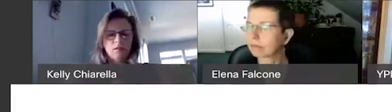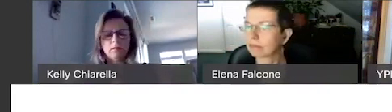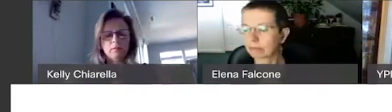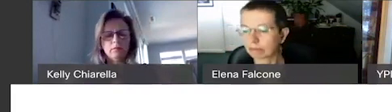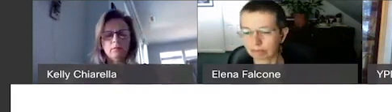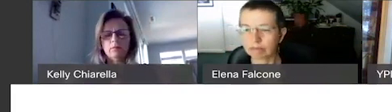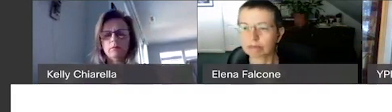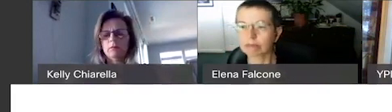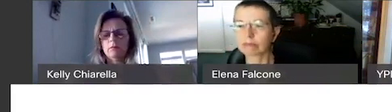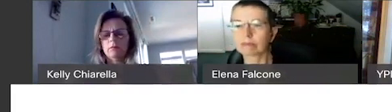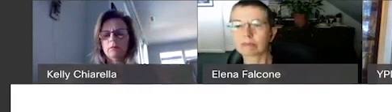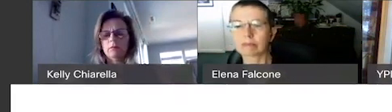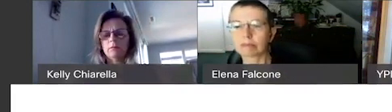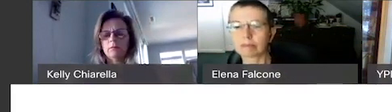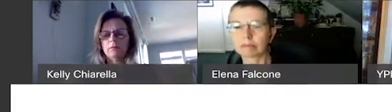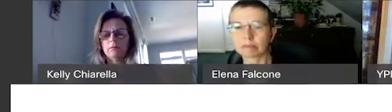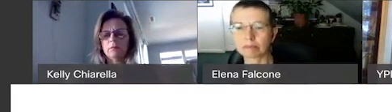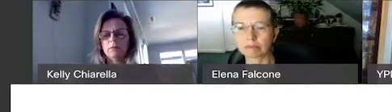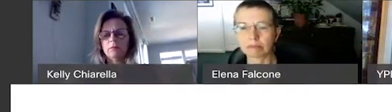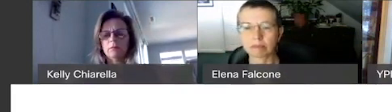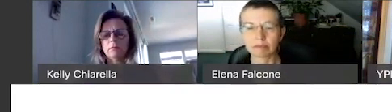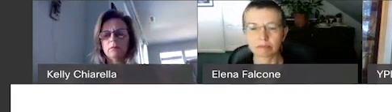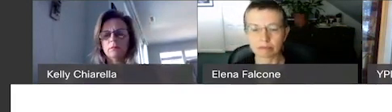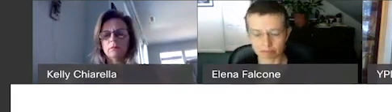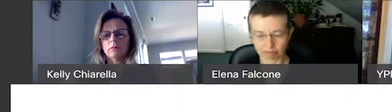historically, after any great tragic event that occurs, be